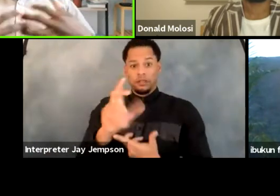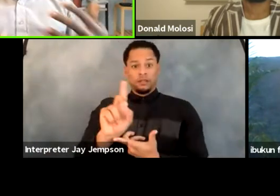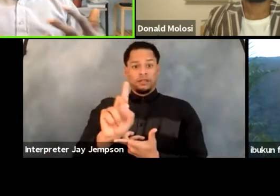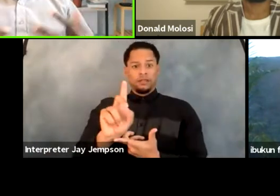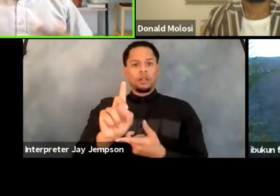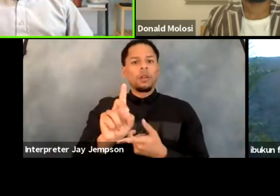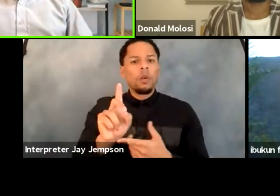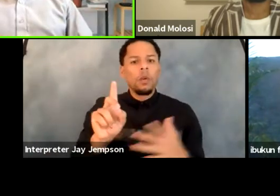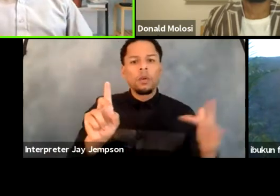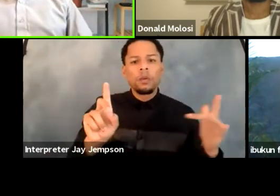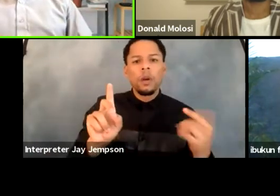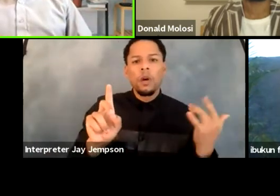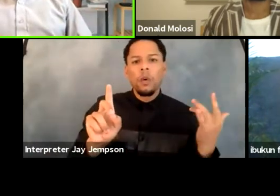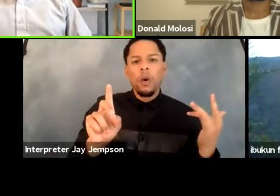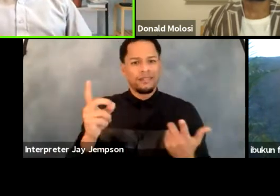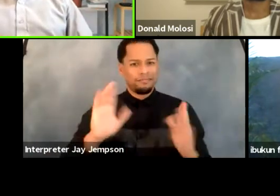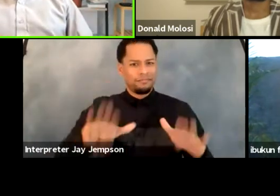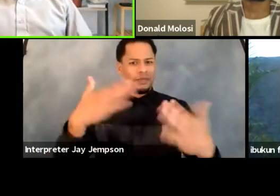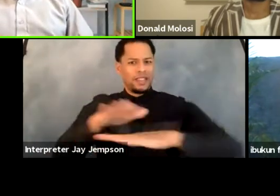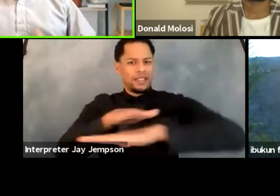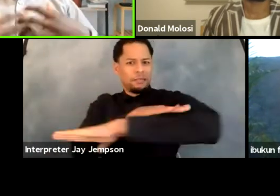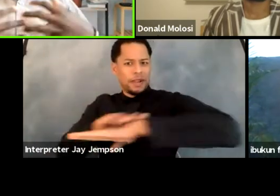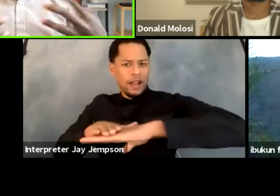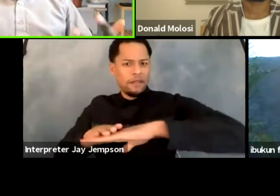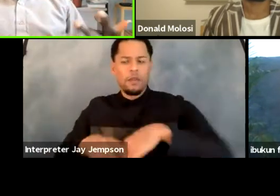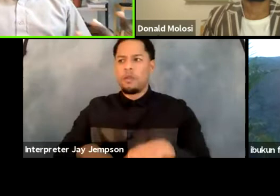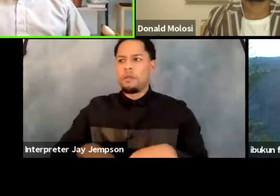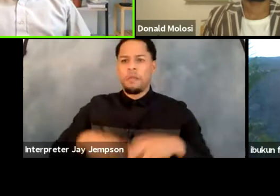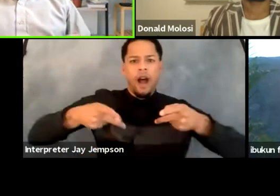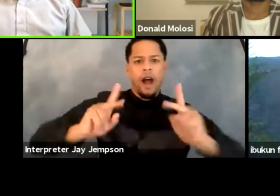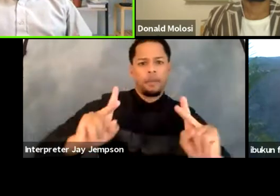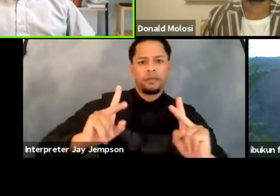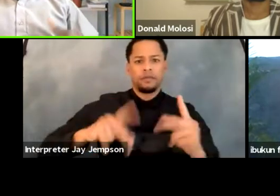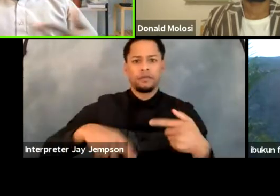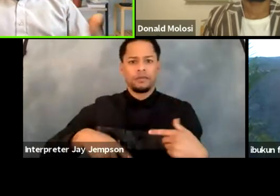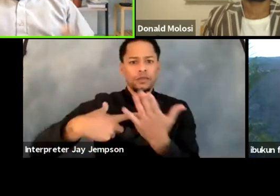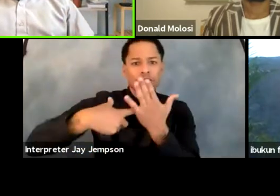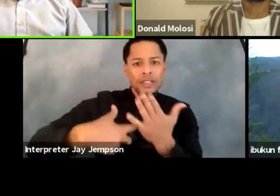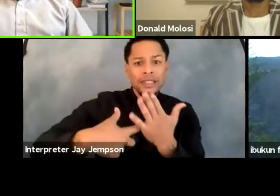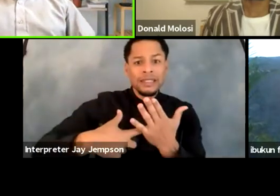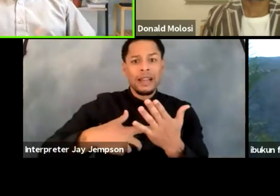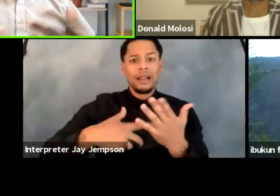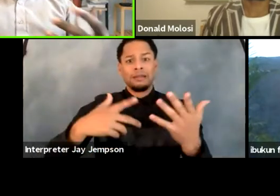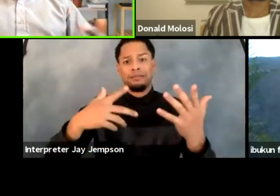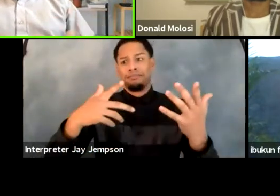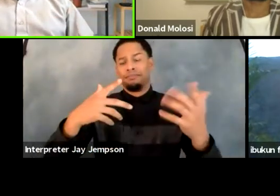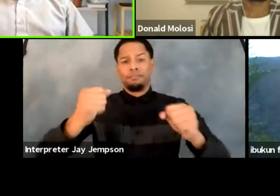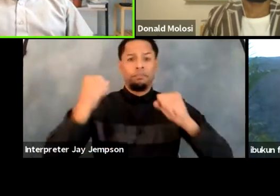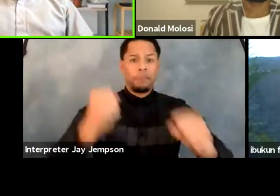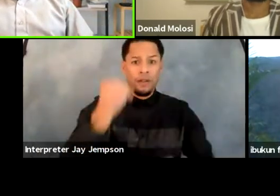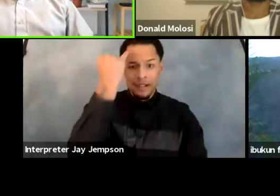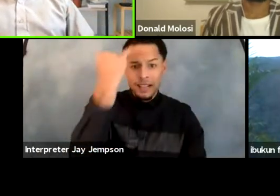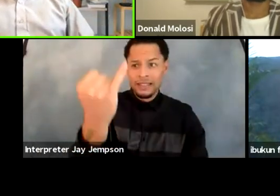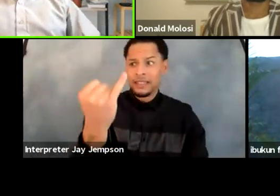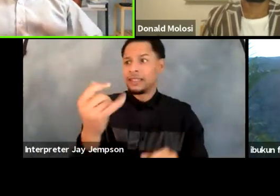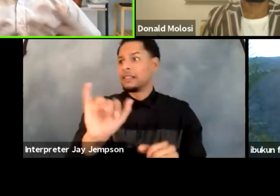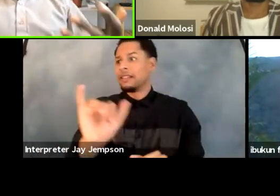and opportunity to speak and discuss big ideas such as power,